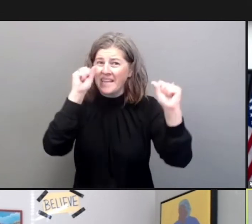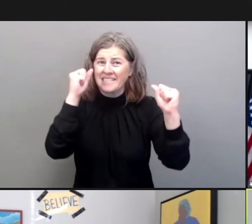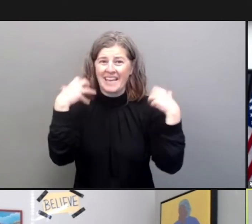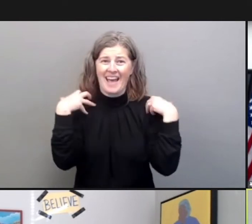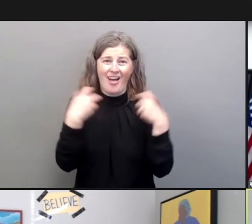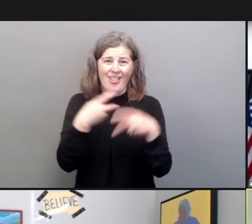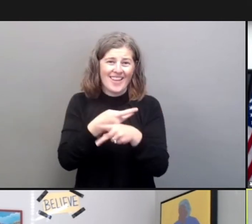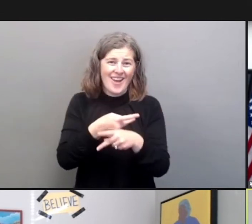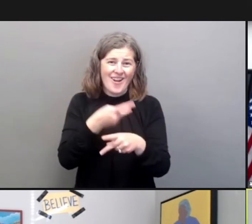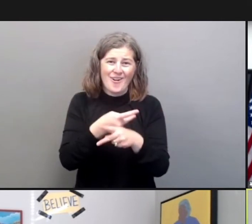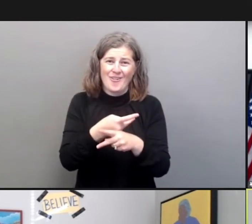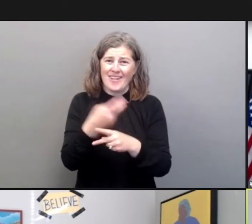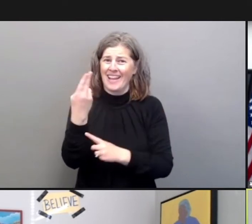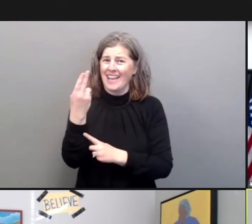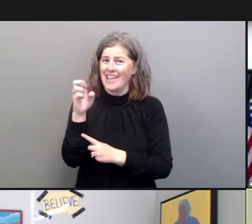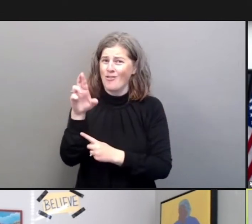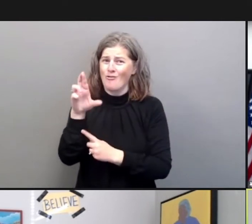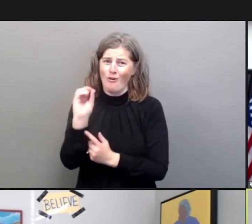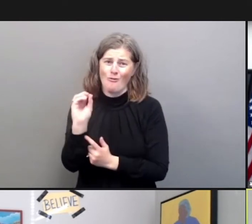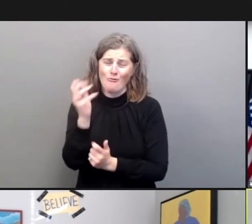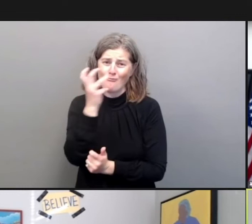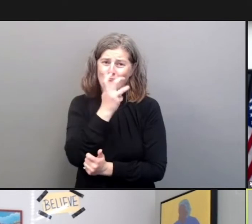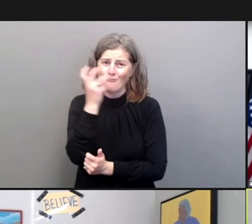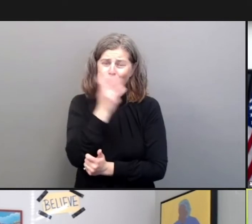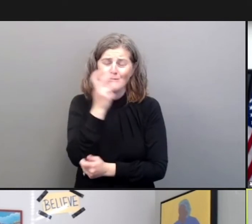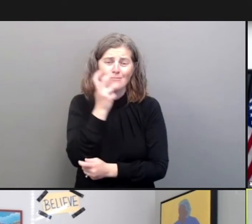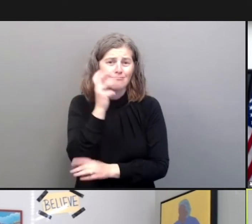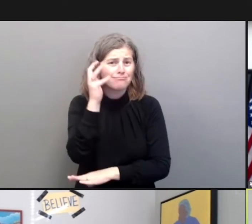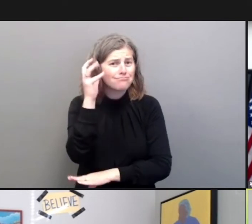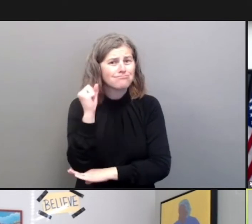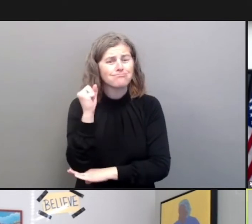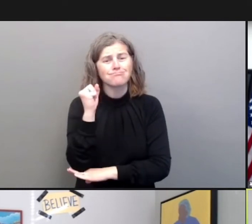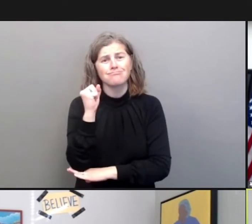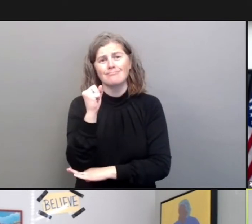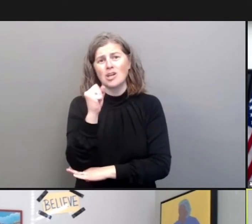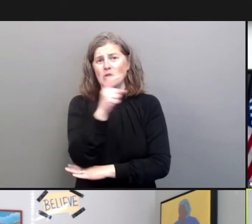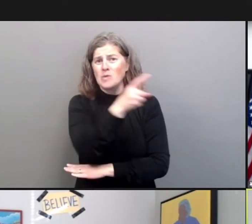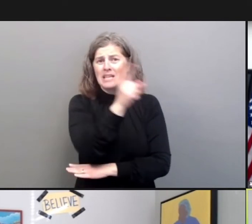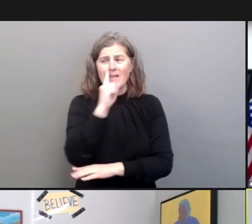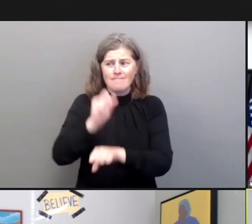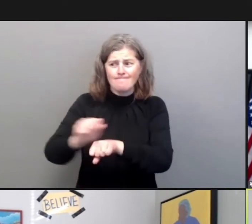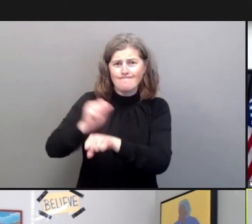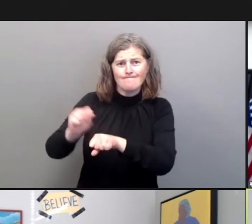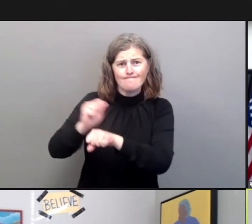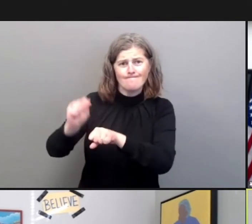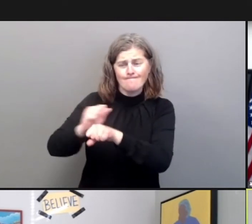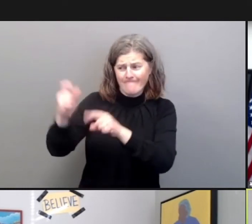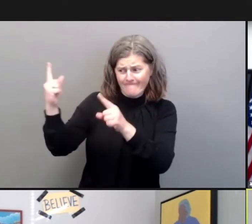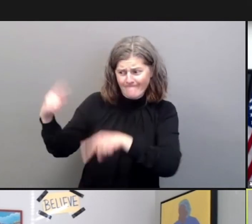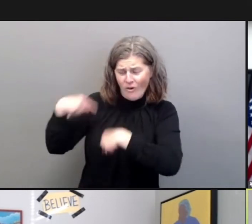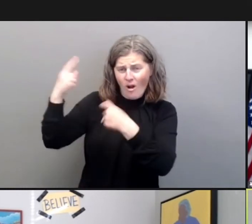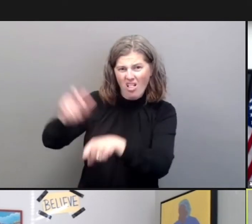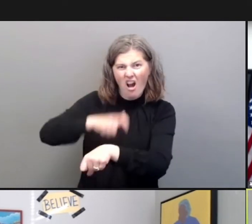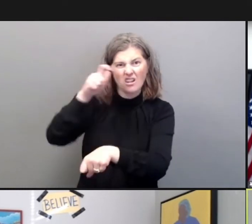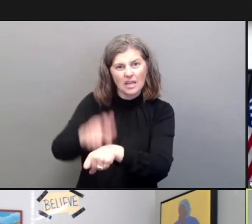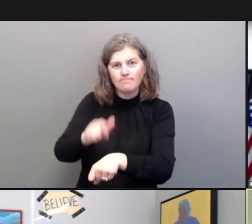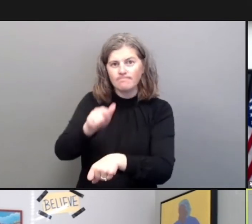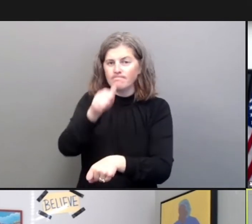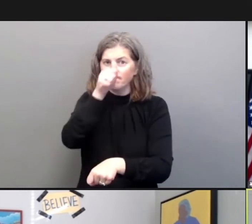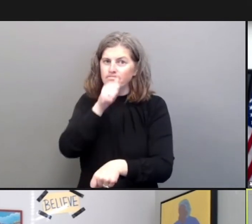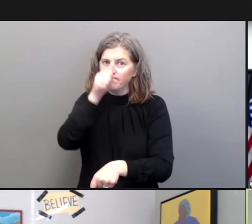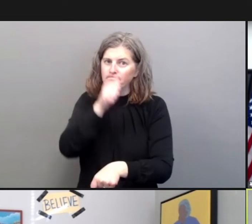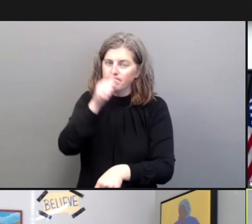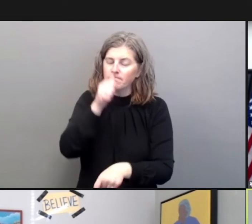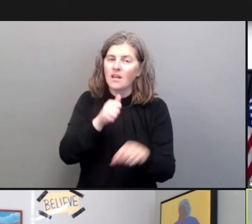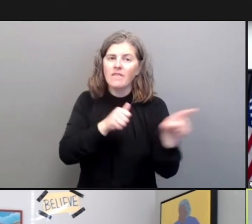healthcare heroes, and they've been really at this for a long time. And they're very,